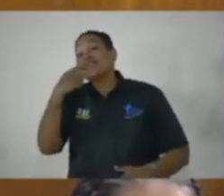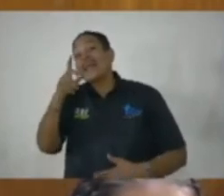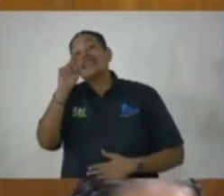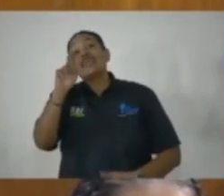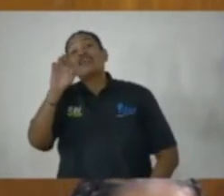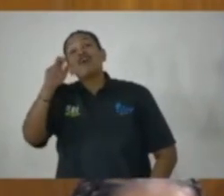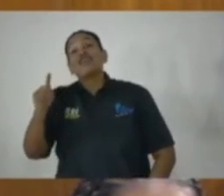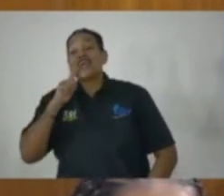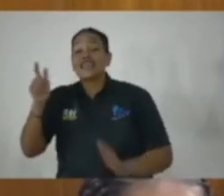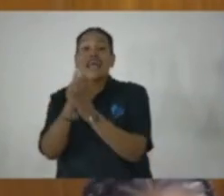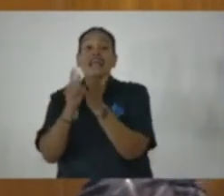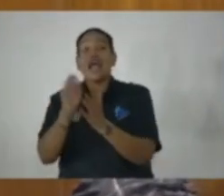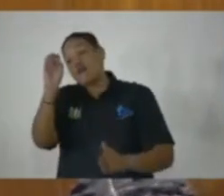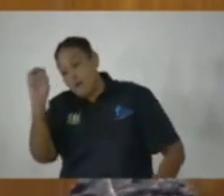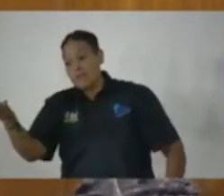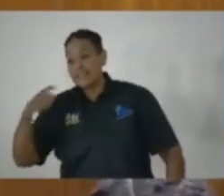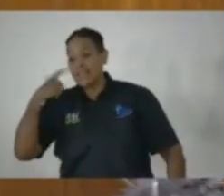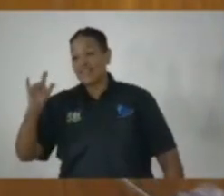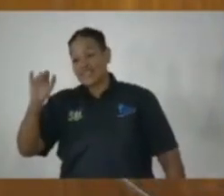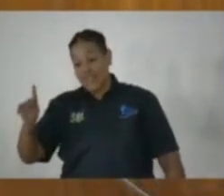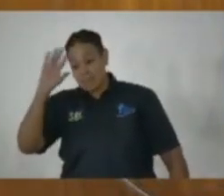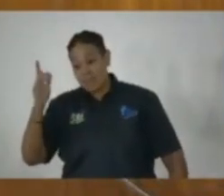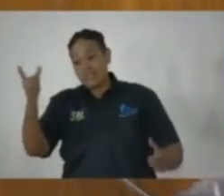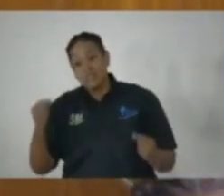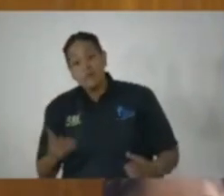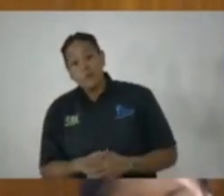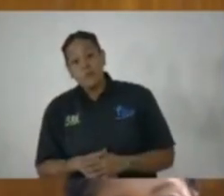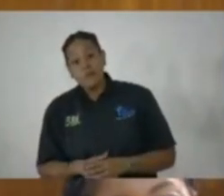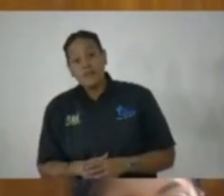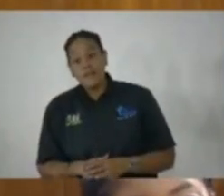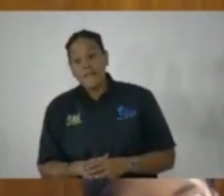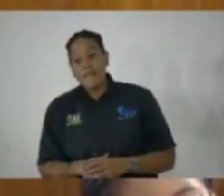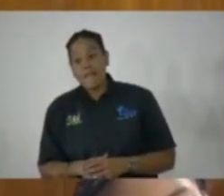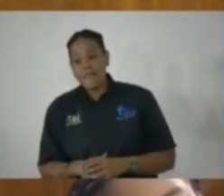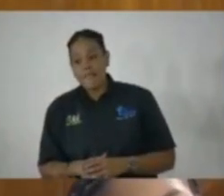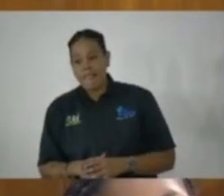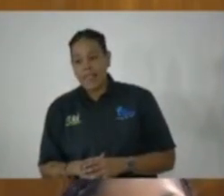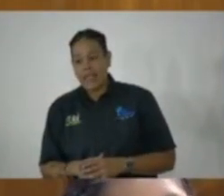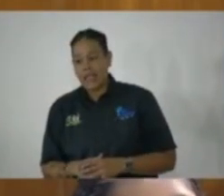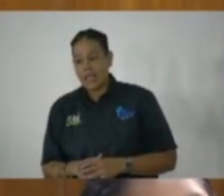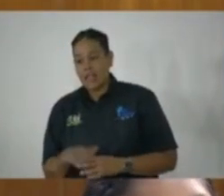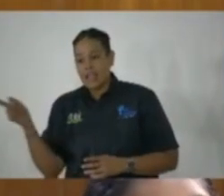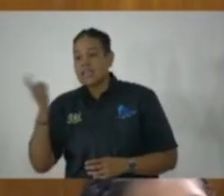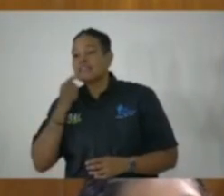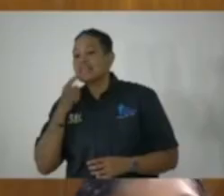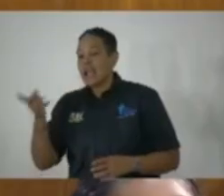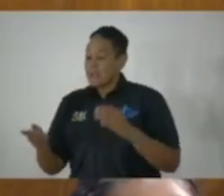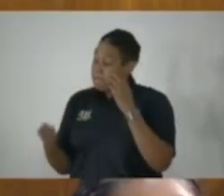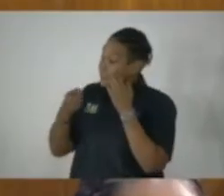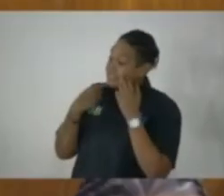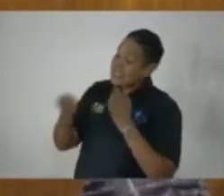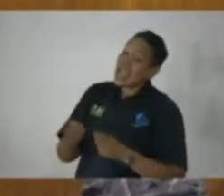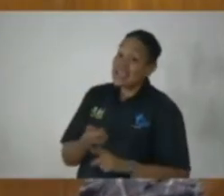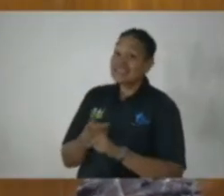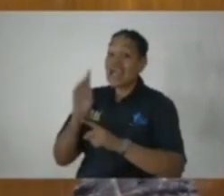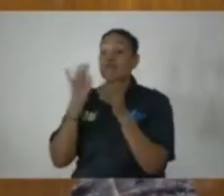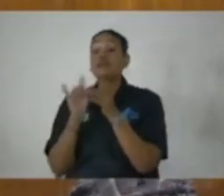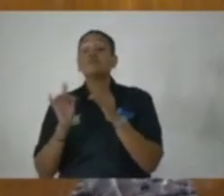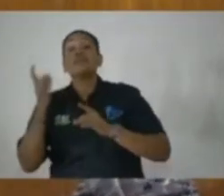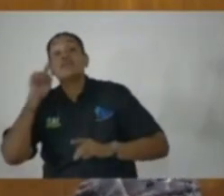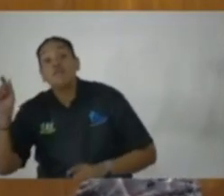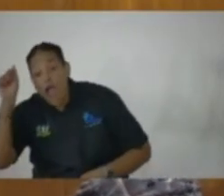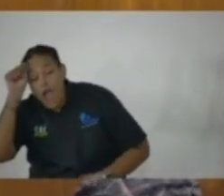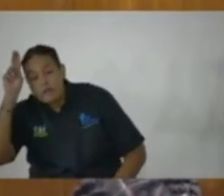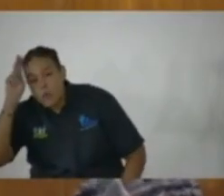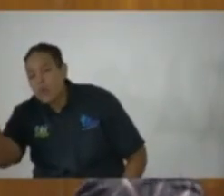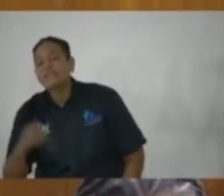Chuck said I'm going to legalize Obia. Is that what the JLP going to do? He about how he said. They were speaking on behalf of Andrew